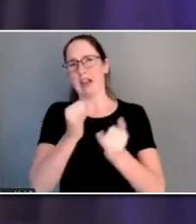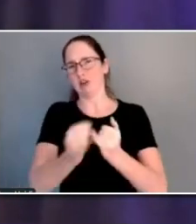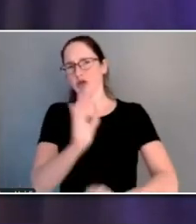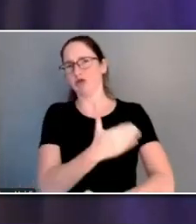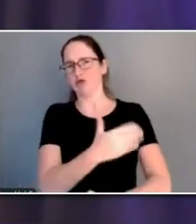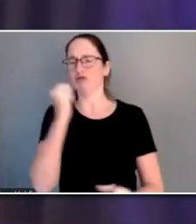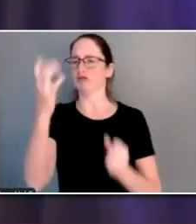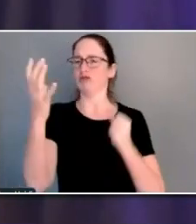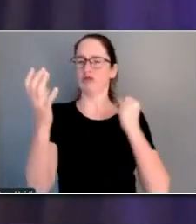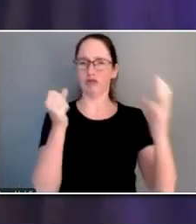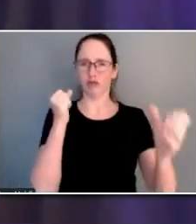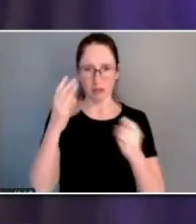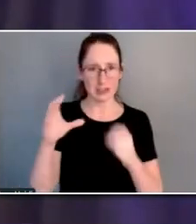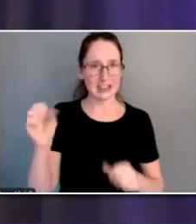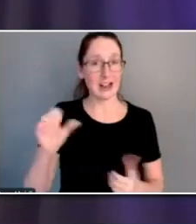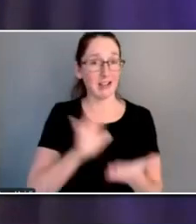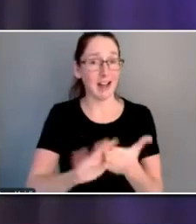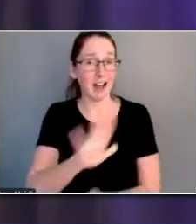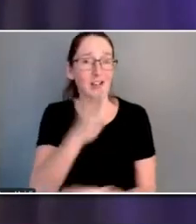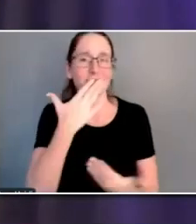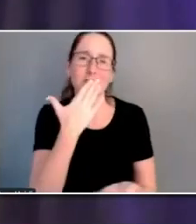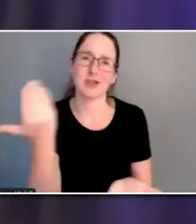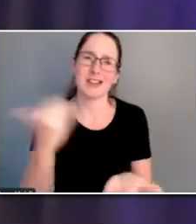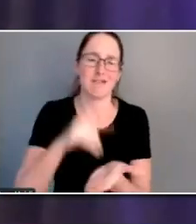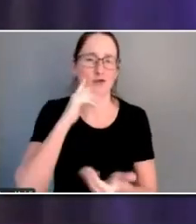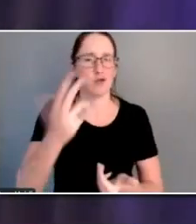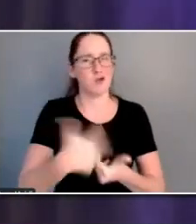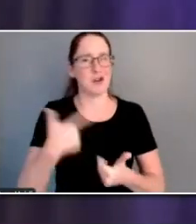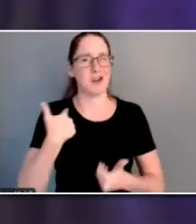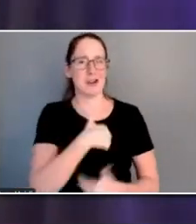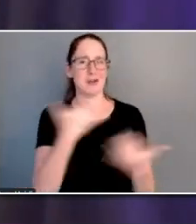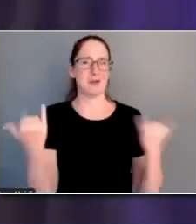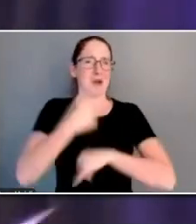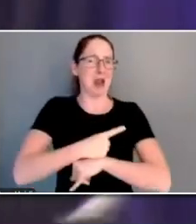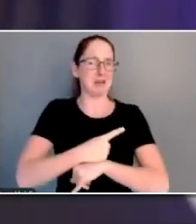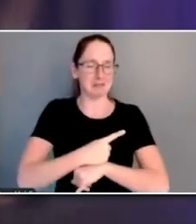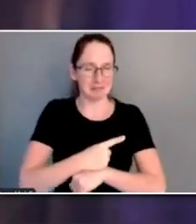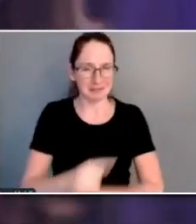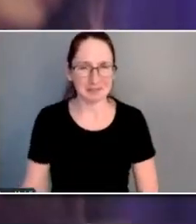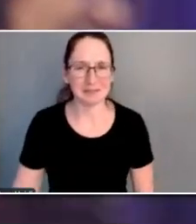behalf of Seattle Colleges, thank you again for joining us today.